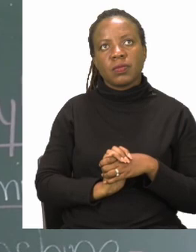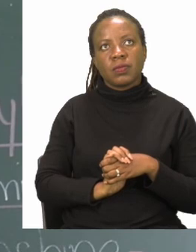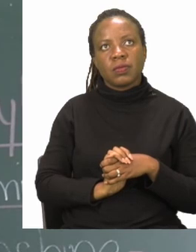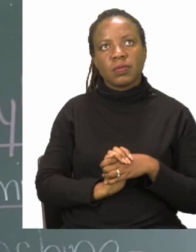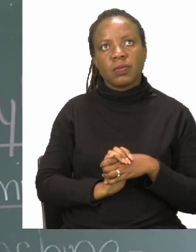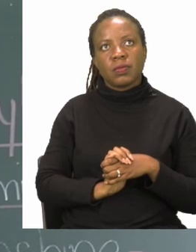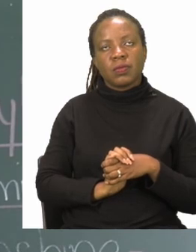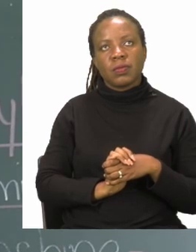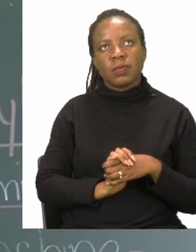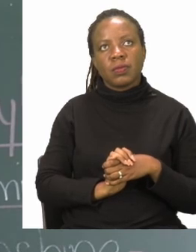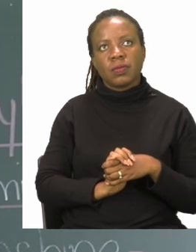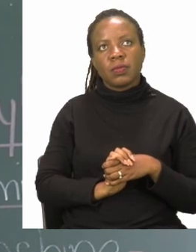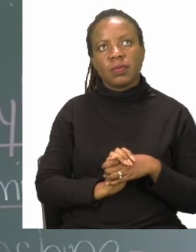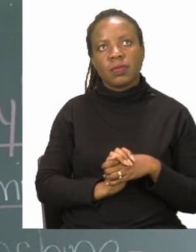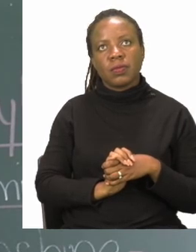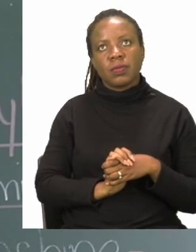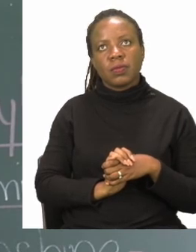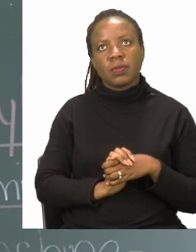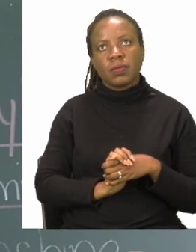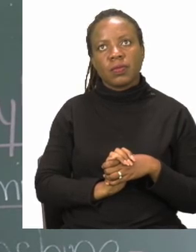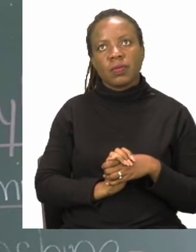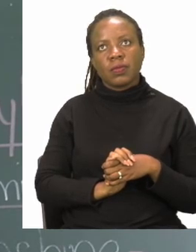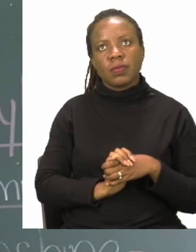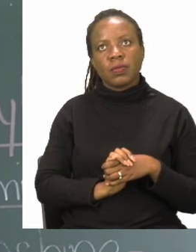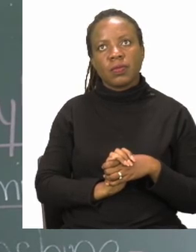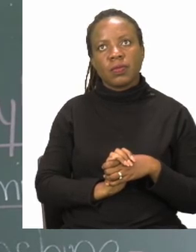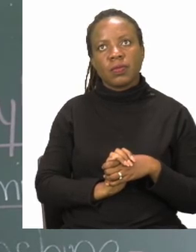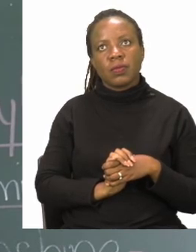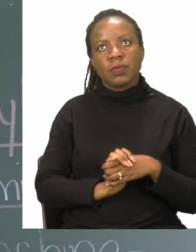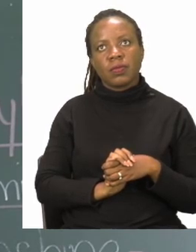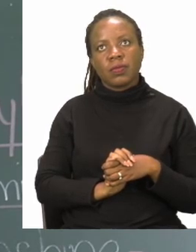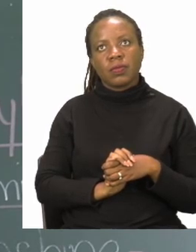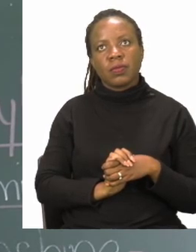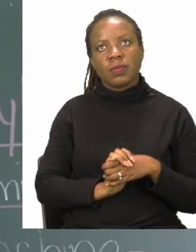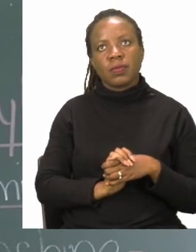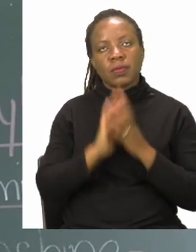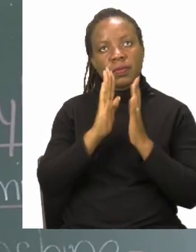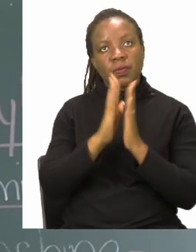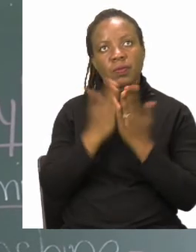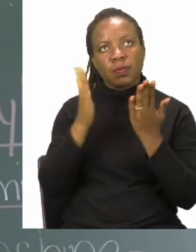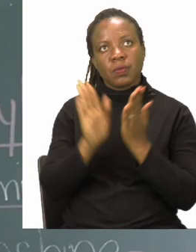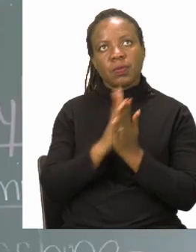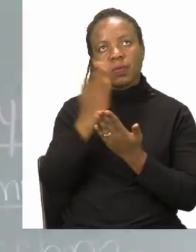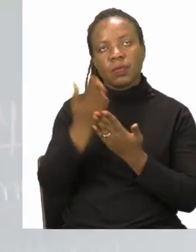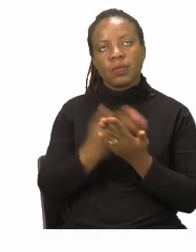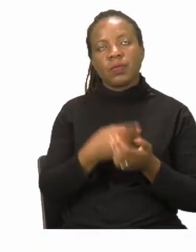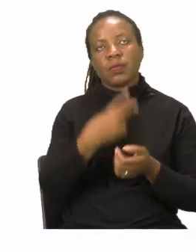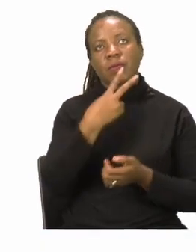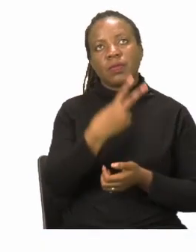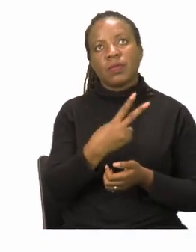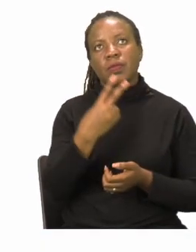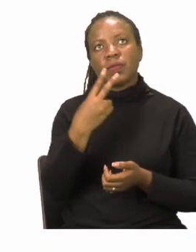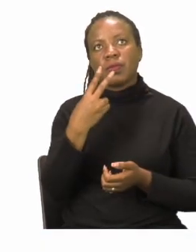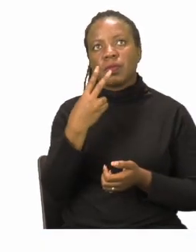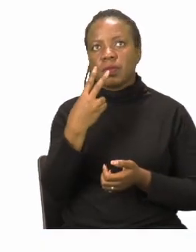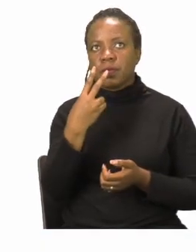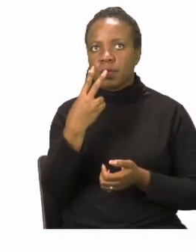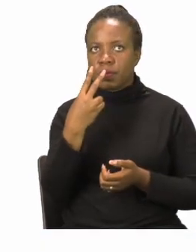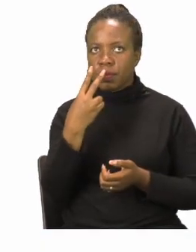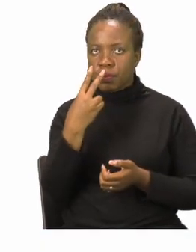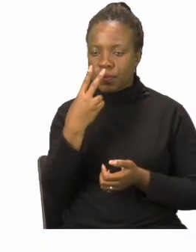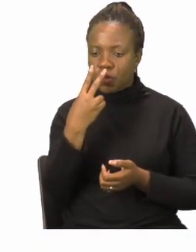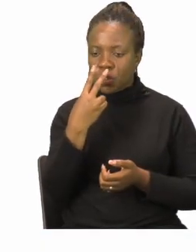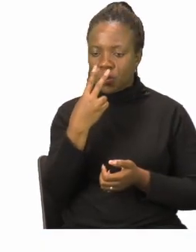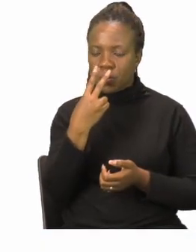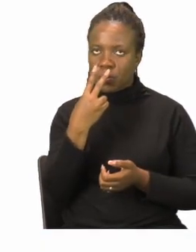give you time to complete your sentences, let's quickly turn our booklets to page 24. Now